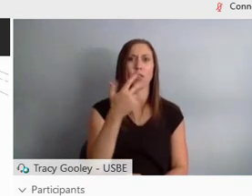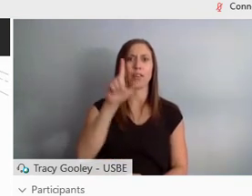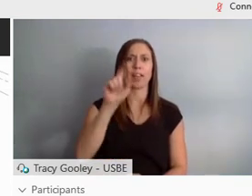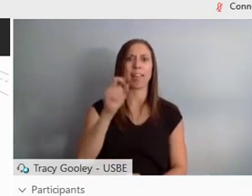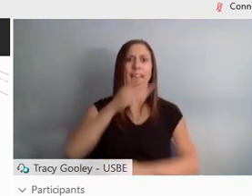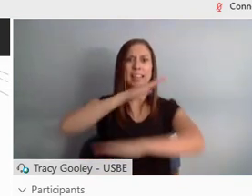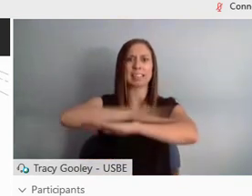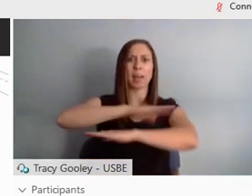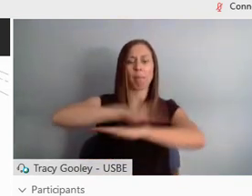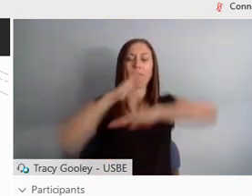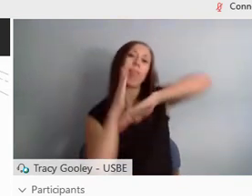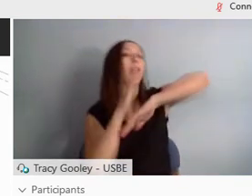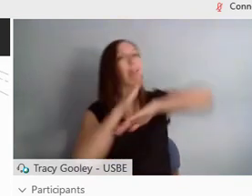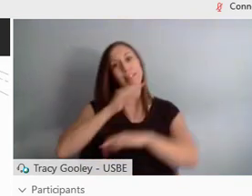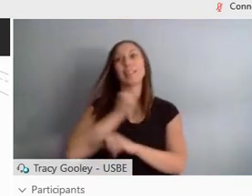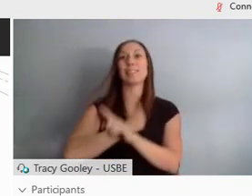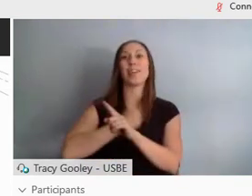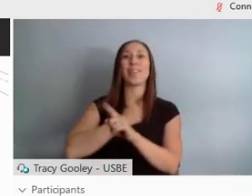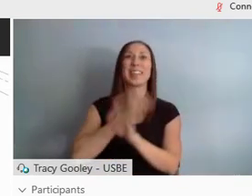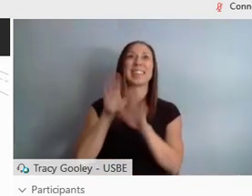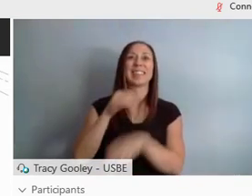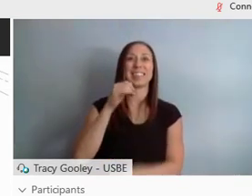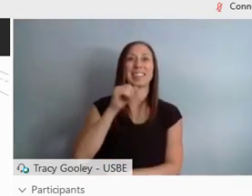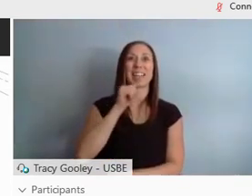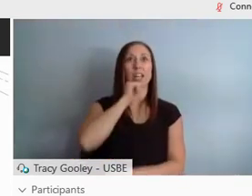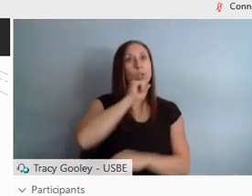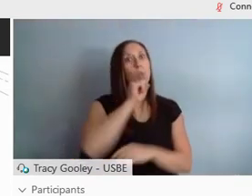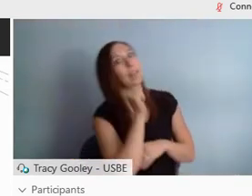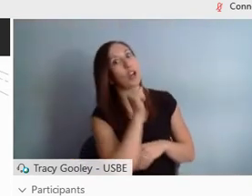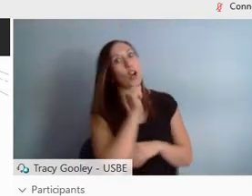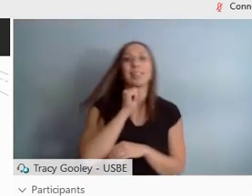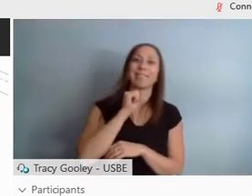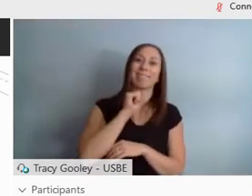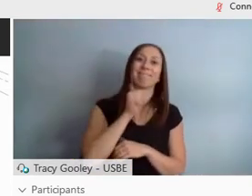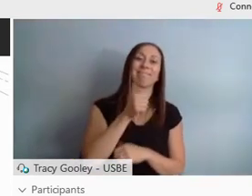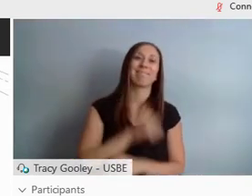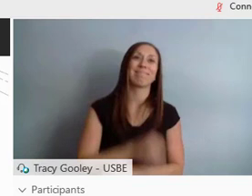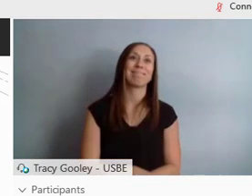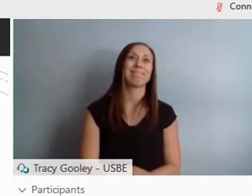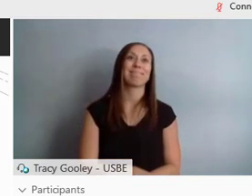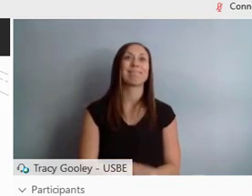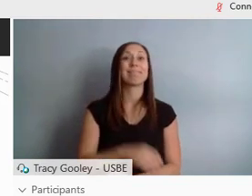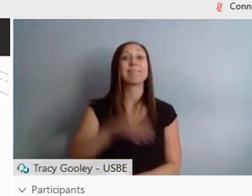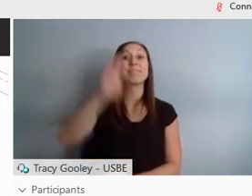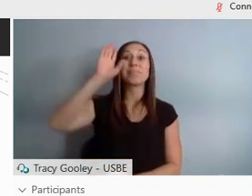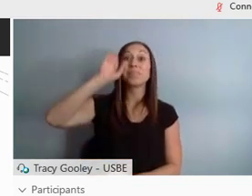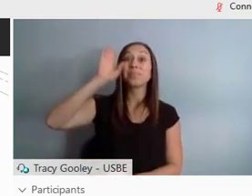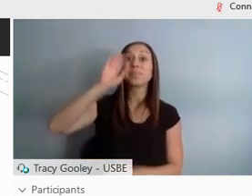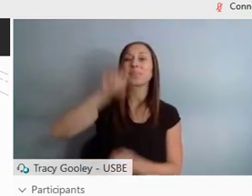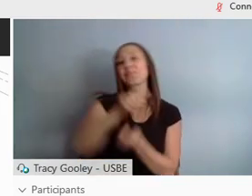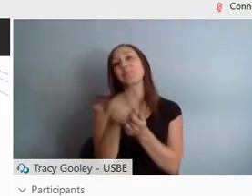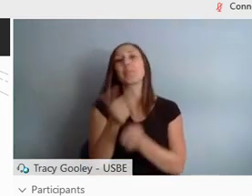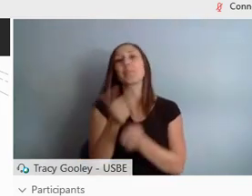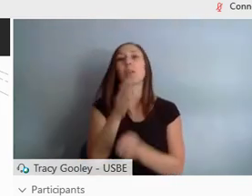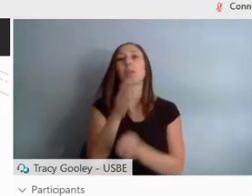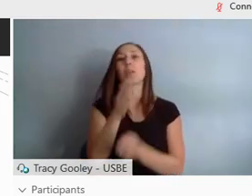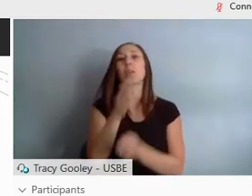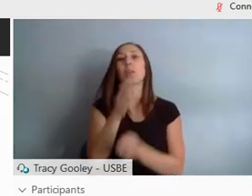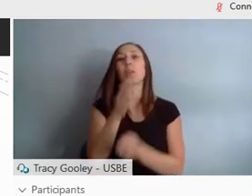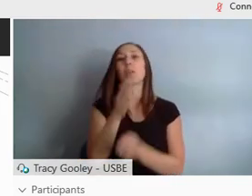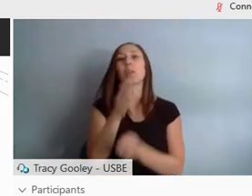is. Look at that. Don't lean on it. Okay, this is Liz Williams. I'm